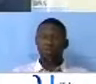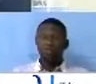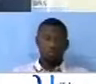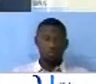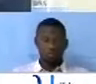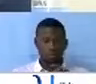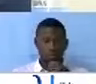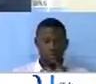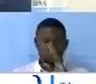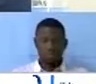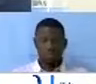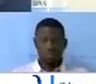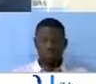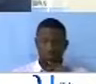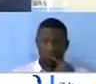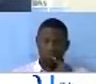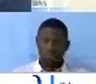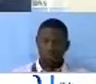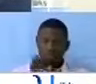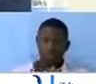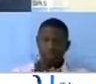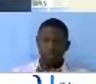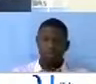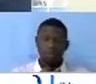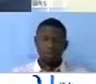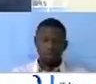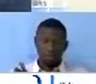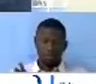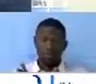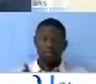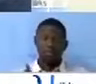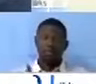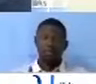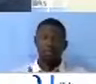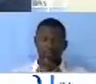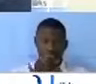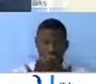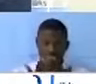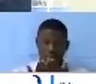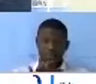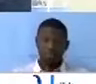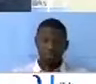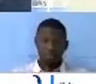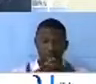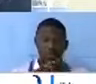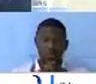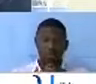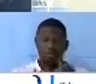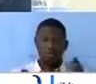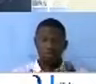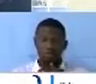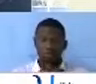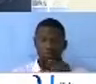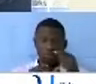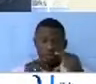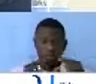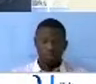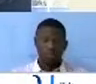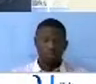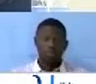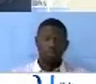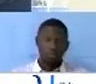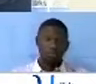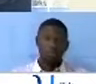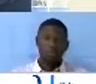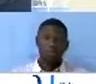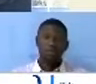is we would provide the registers and you would give a short statement to the investigators about those registers.